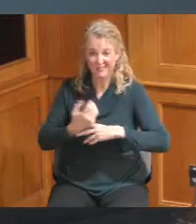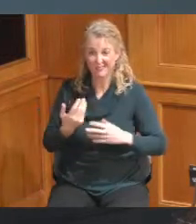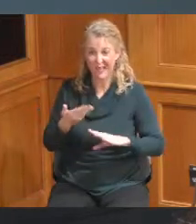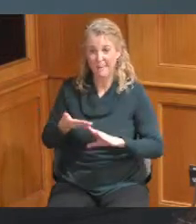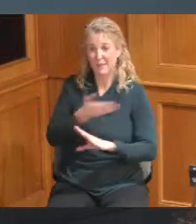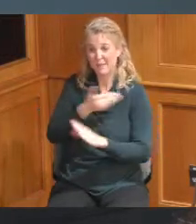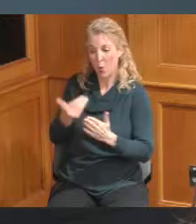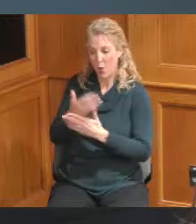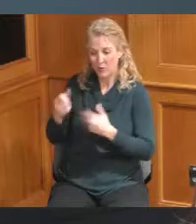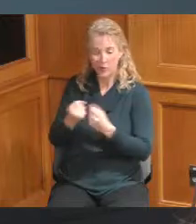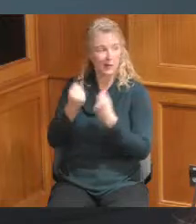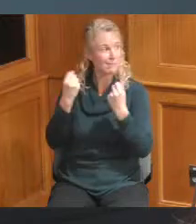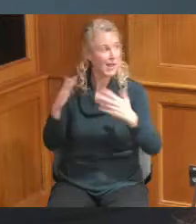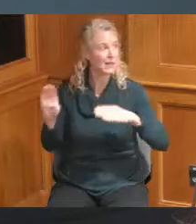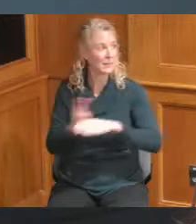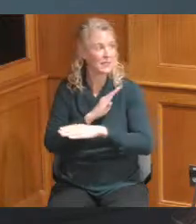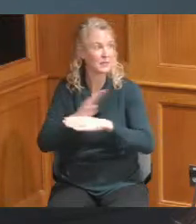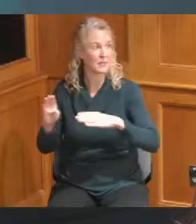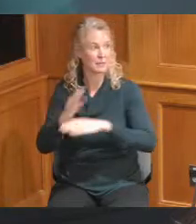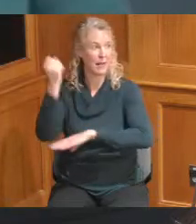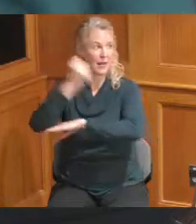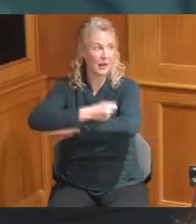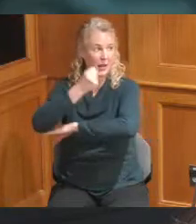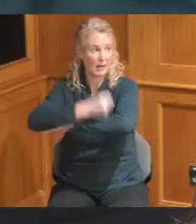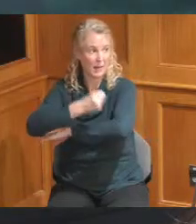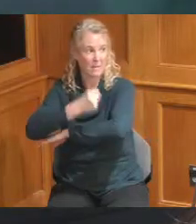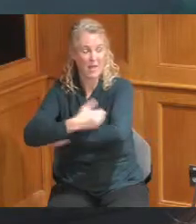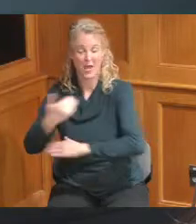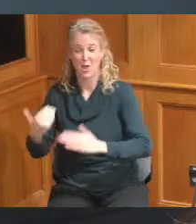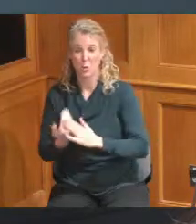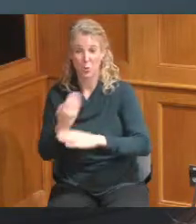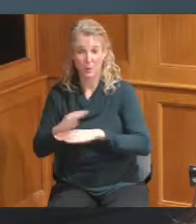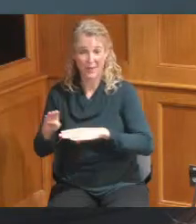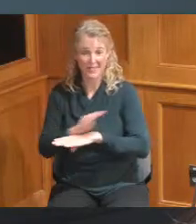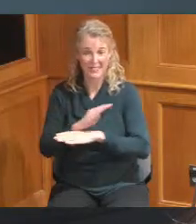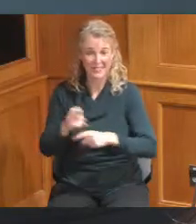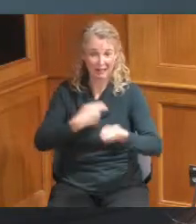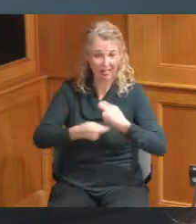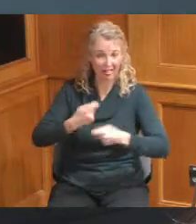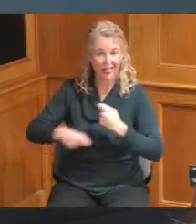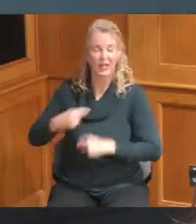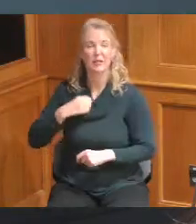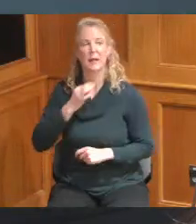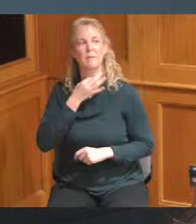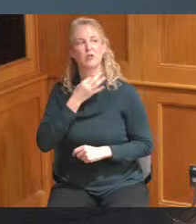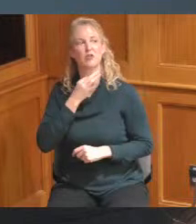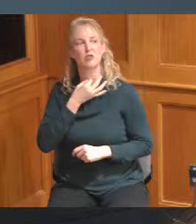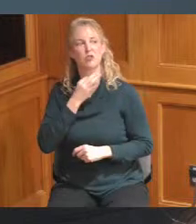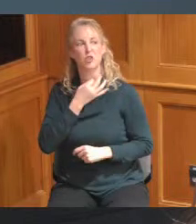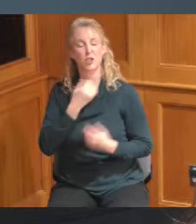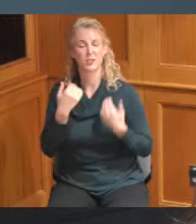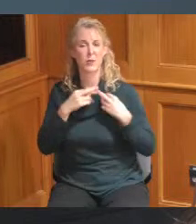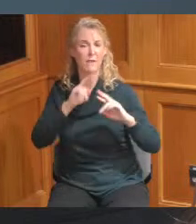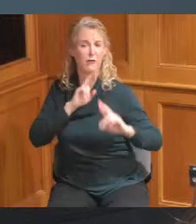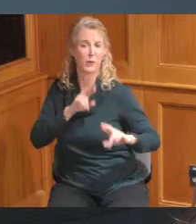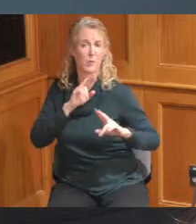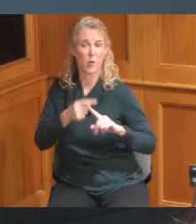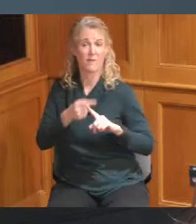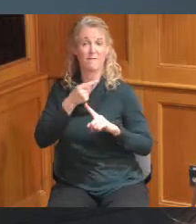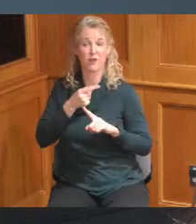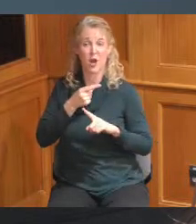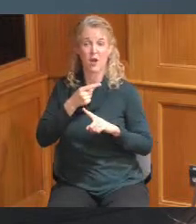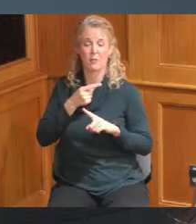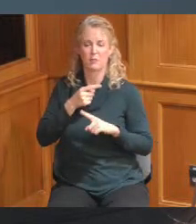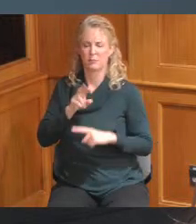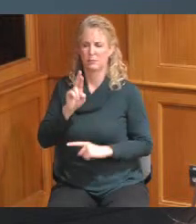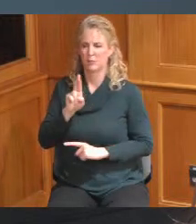new year, all these businesses are closing, the new ones are coming in. Is there any sort of report from Ready indicating